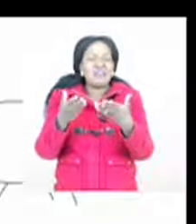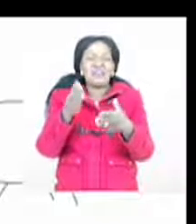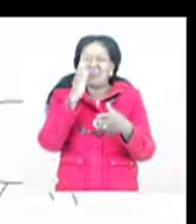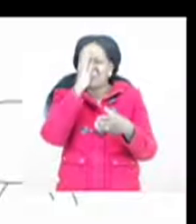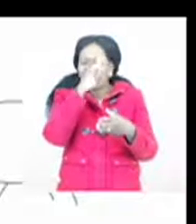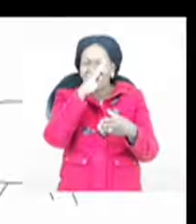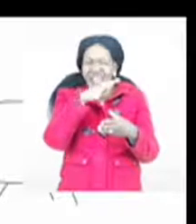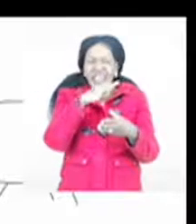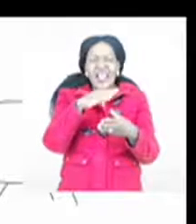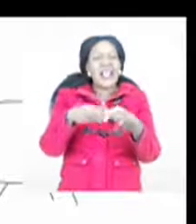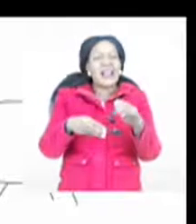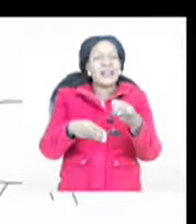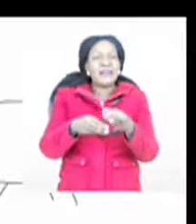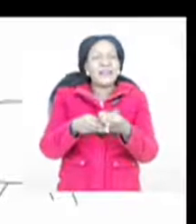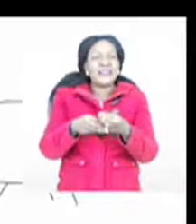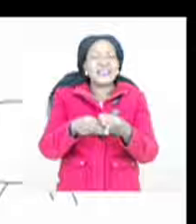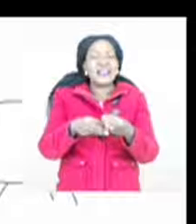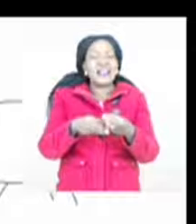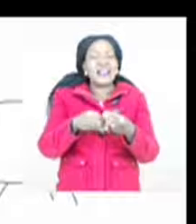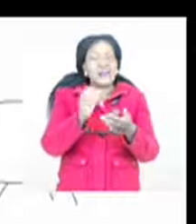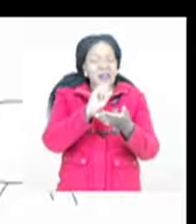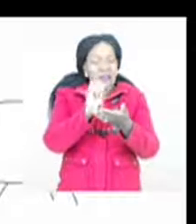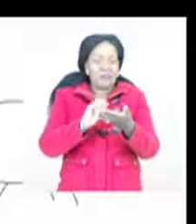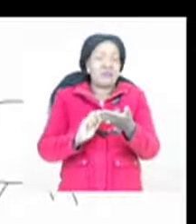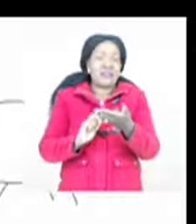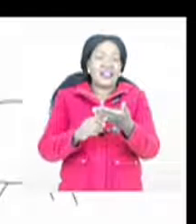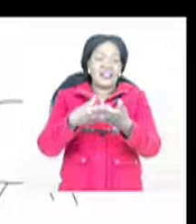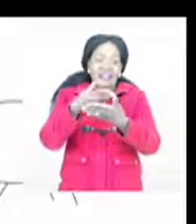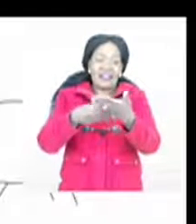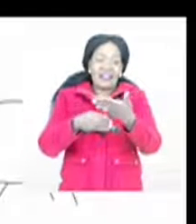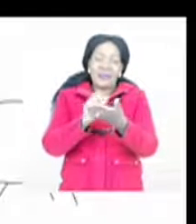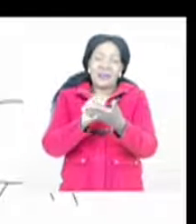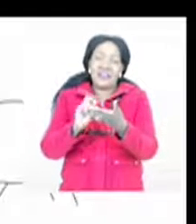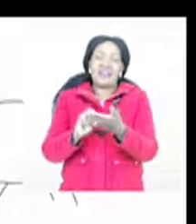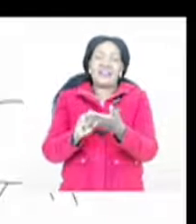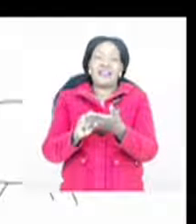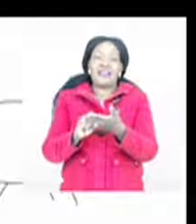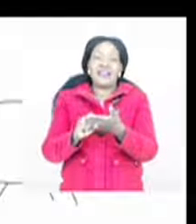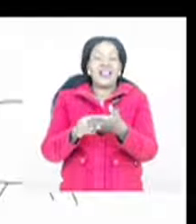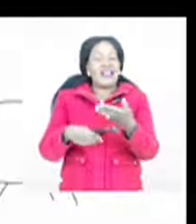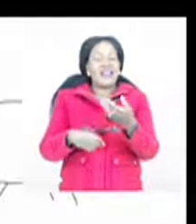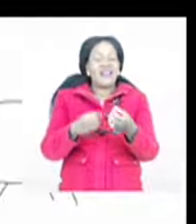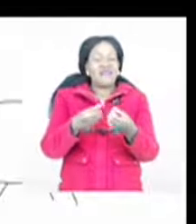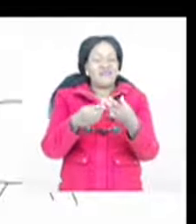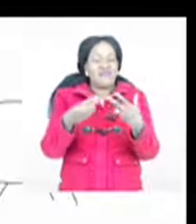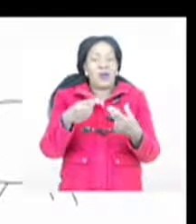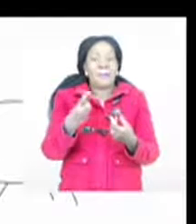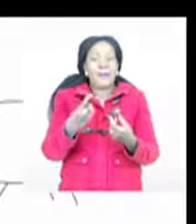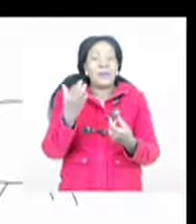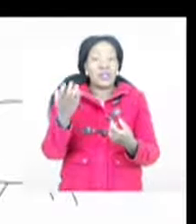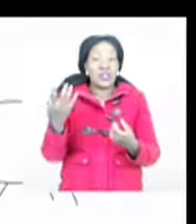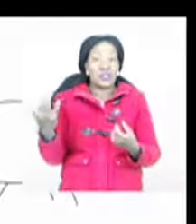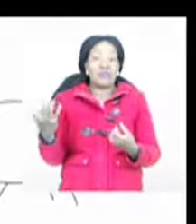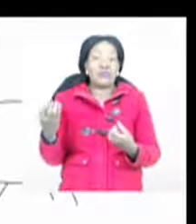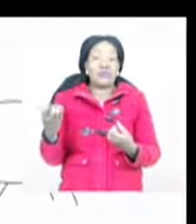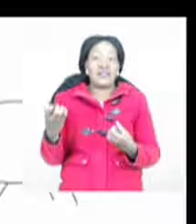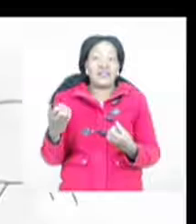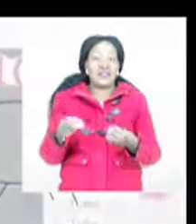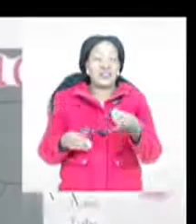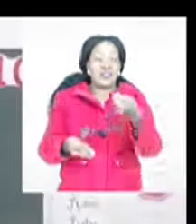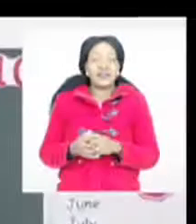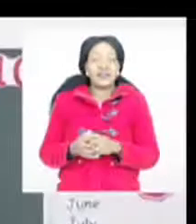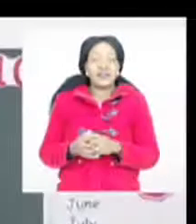to write the numbers for yourself on a piece of paper or count on your fingers. Enjoy filling in the missing